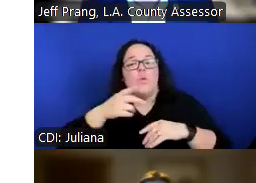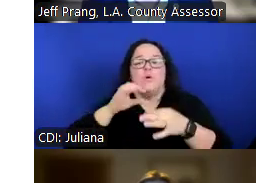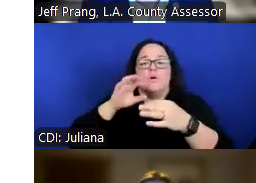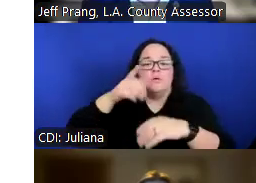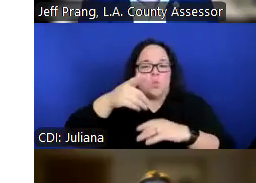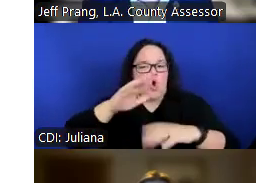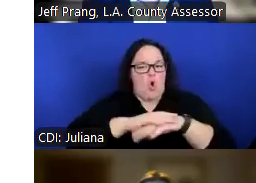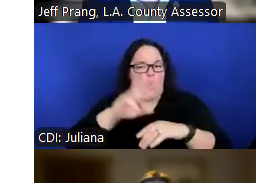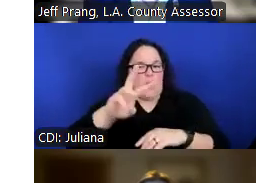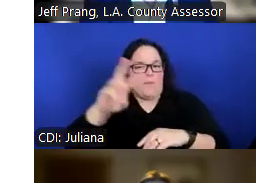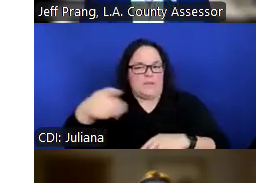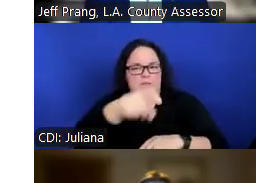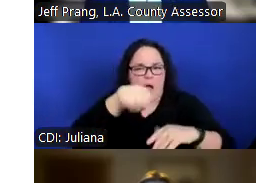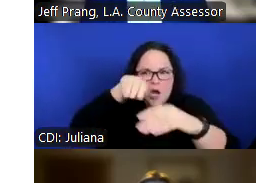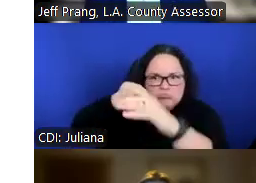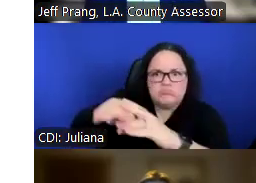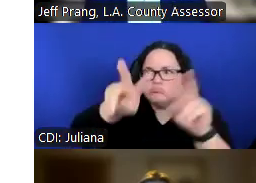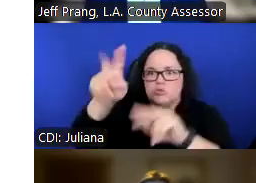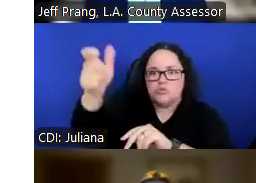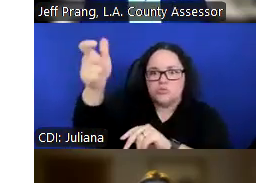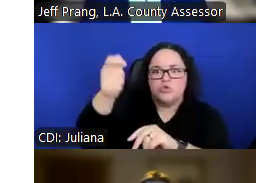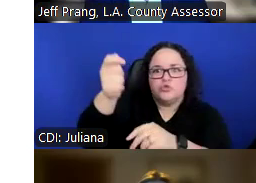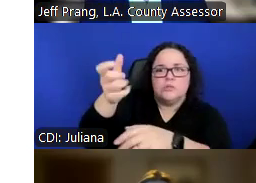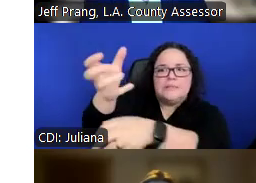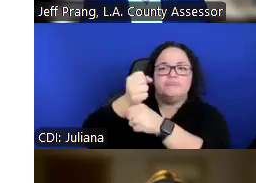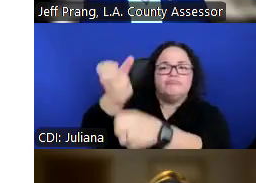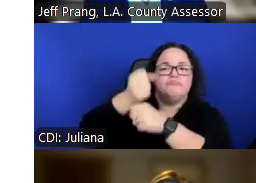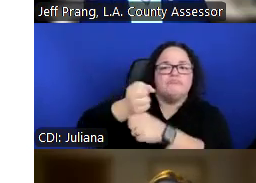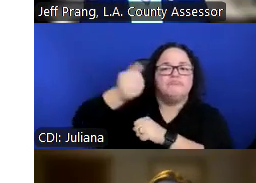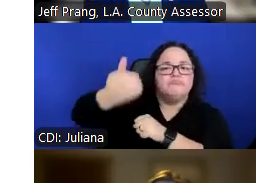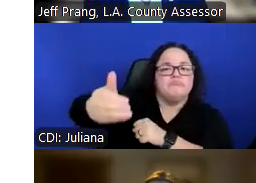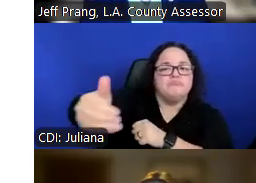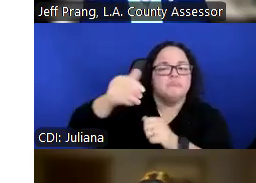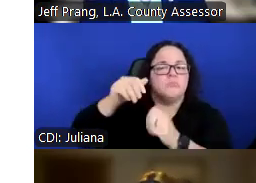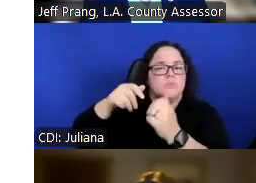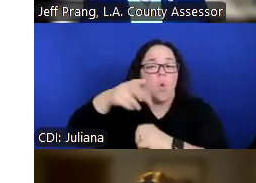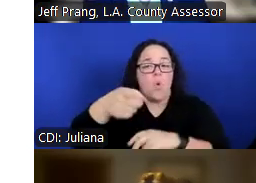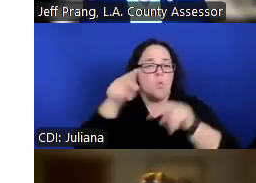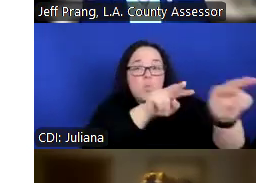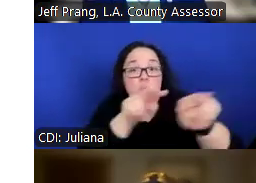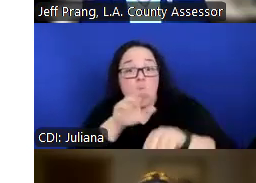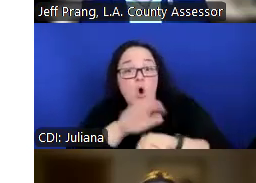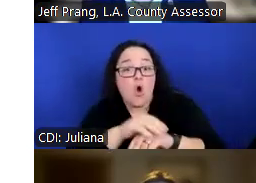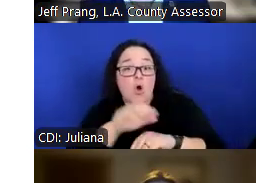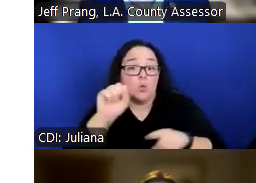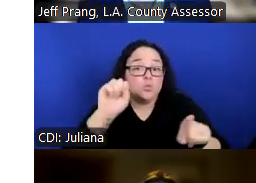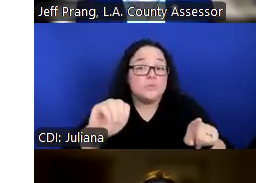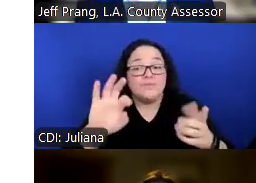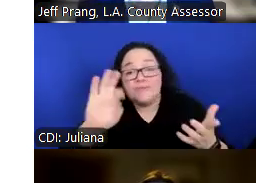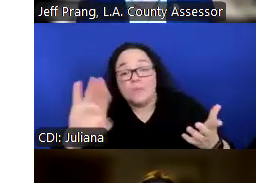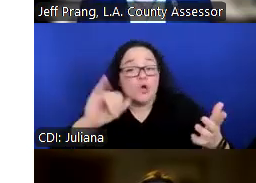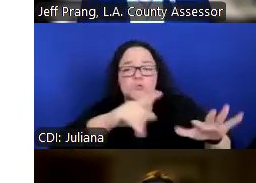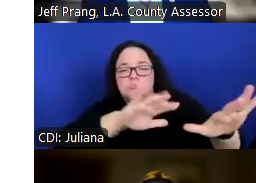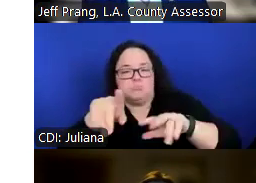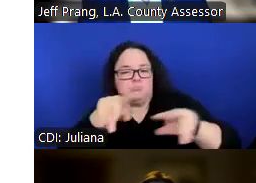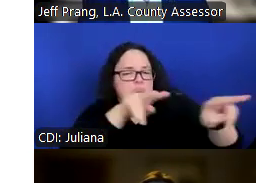newsletters or to our social media channels to get the most up-to-date information and resources. That